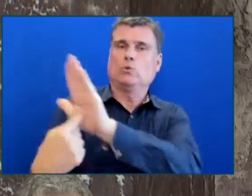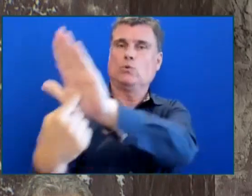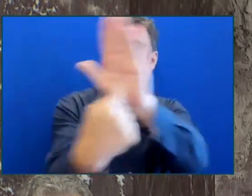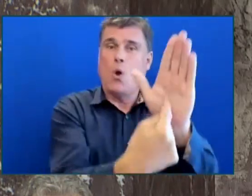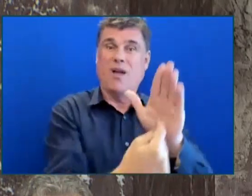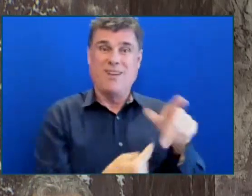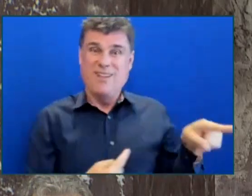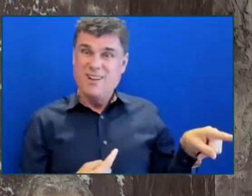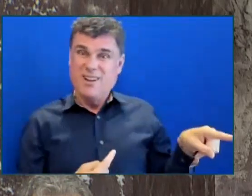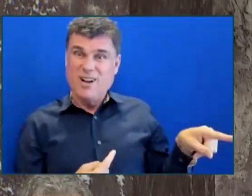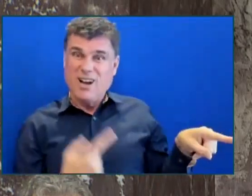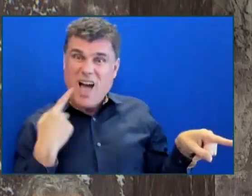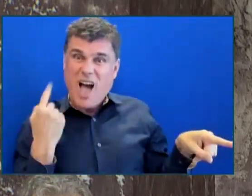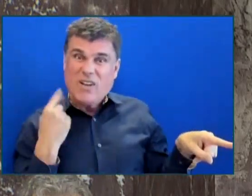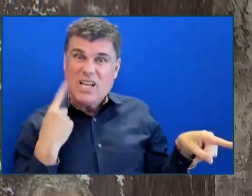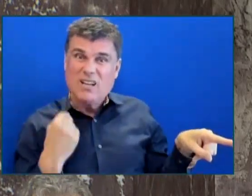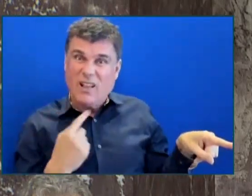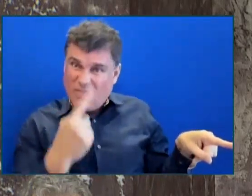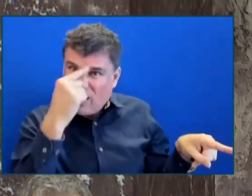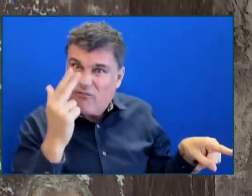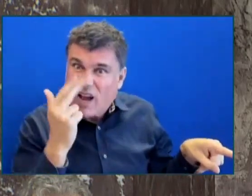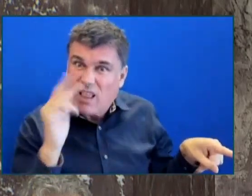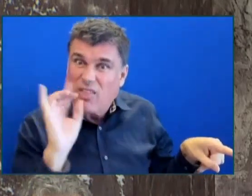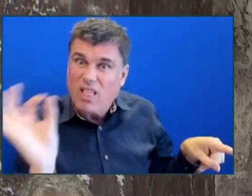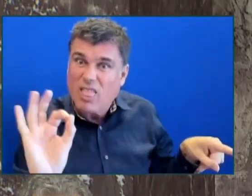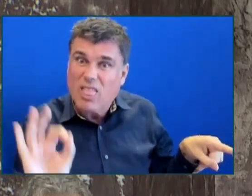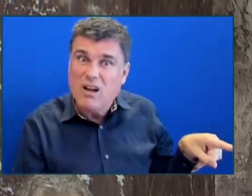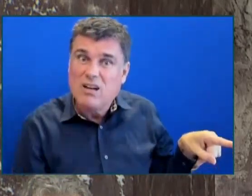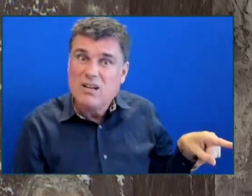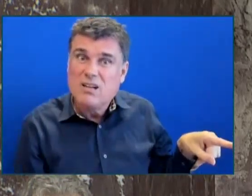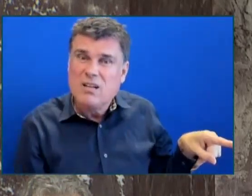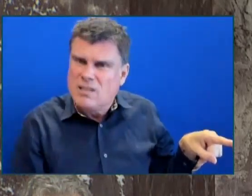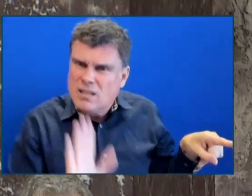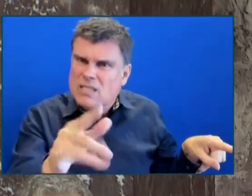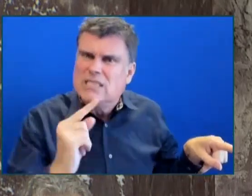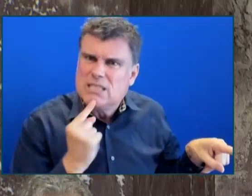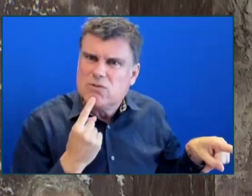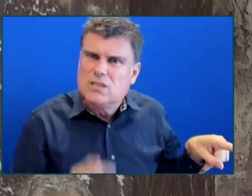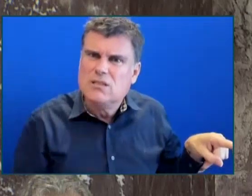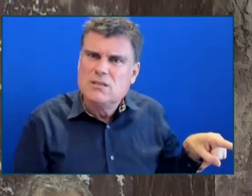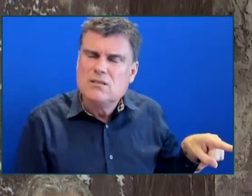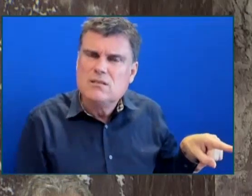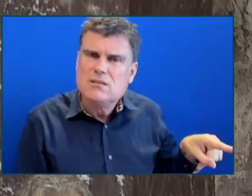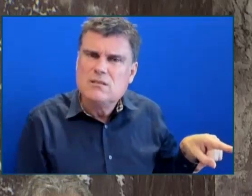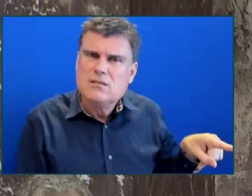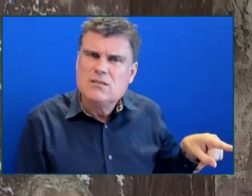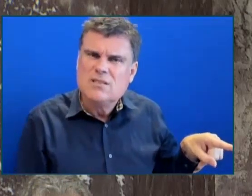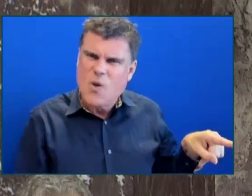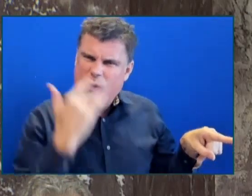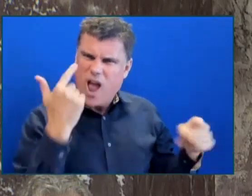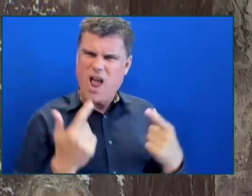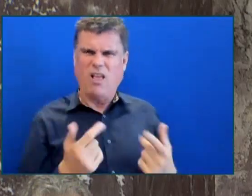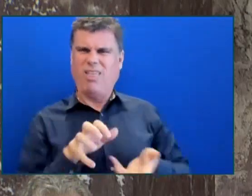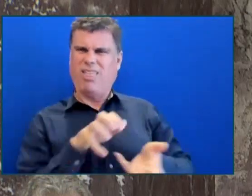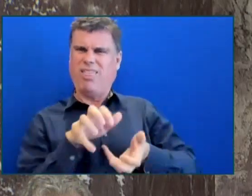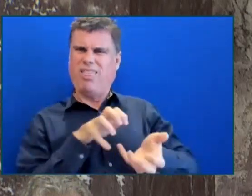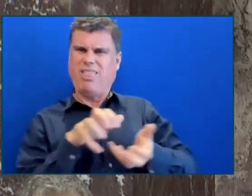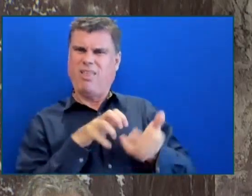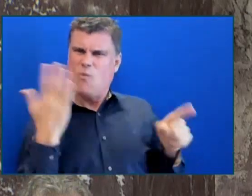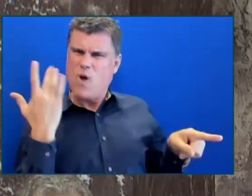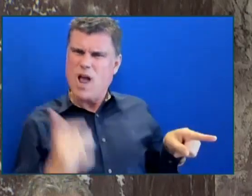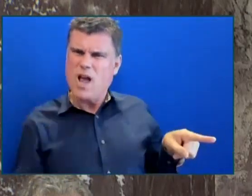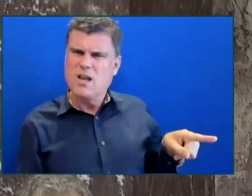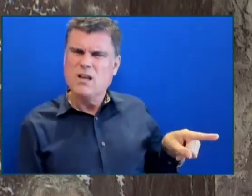very serious issue, Honourable Speaker. And I think it's fair for the public to say, why were issues raised